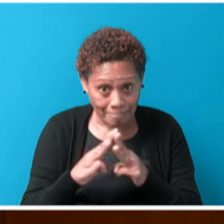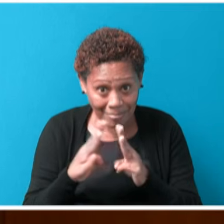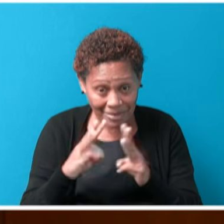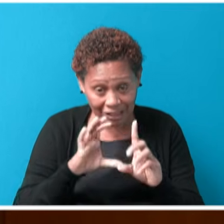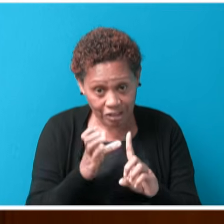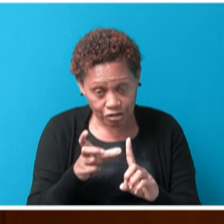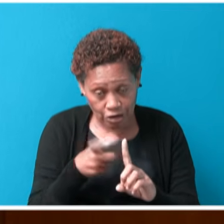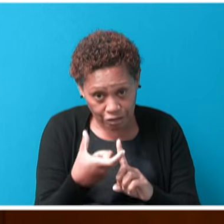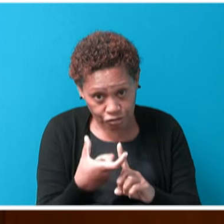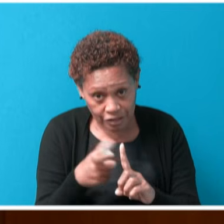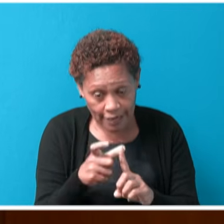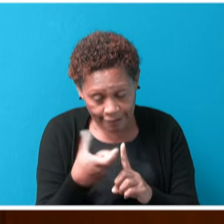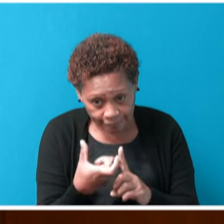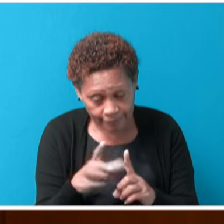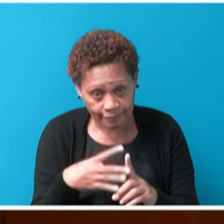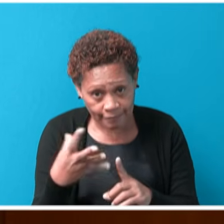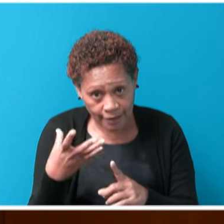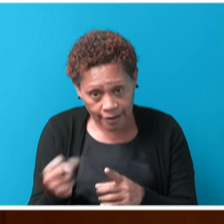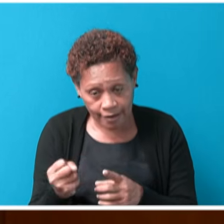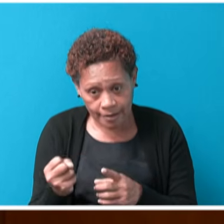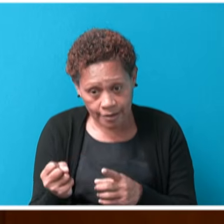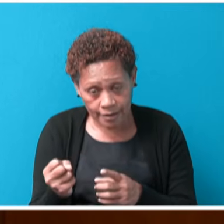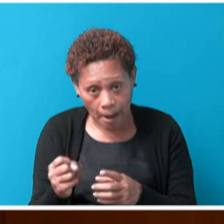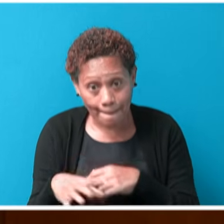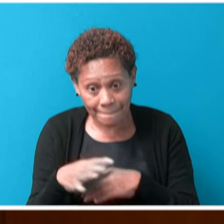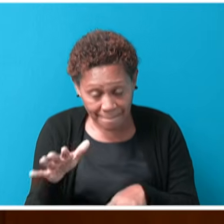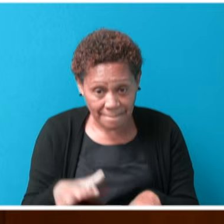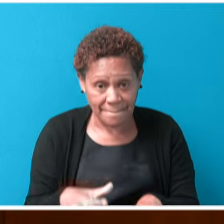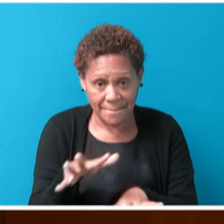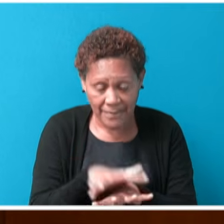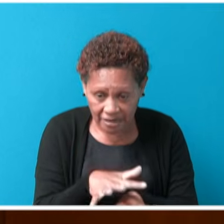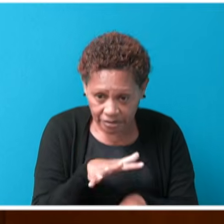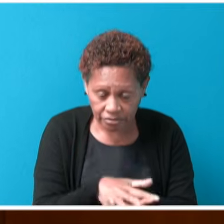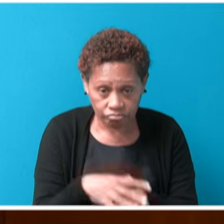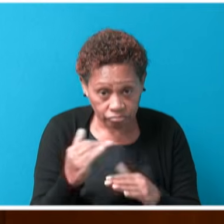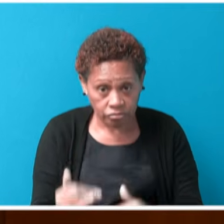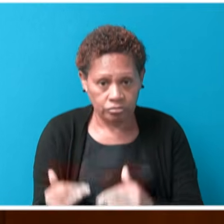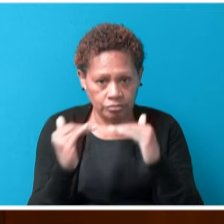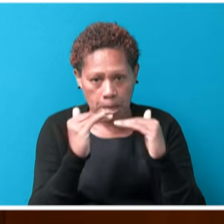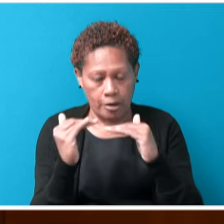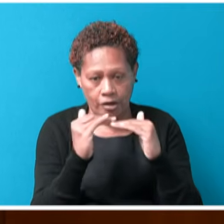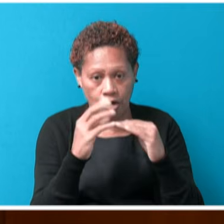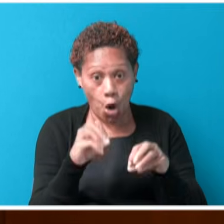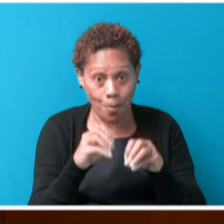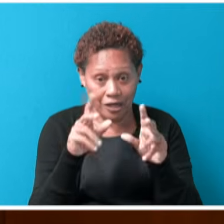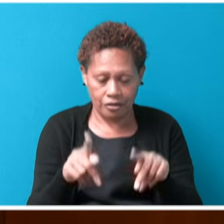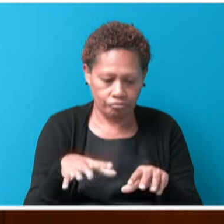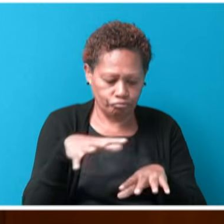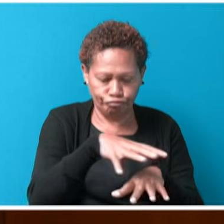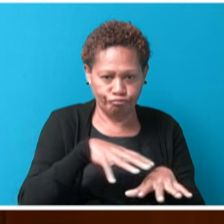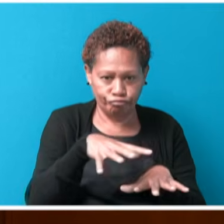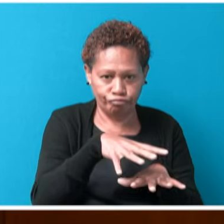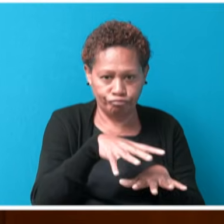strength; gender mainstreaming, embedding equity and opportunity across all sectors;